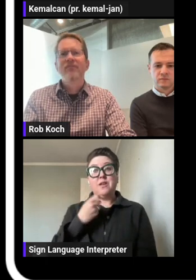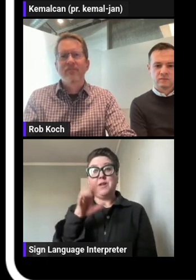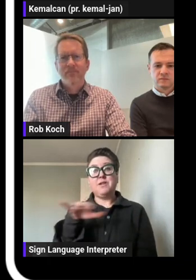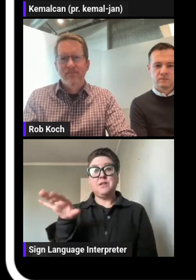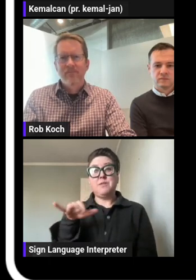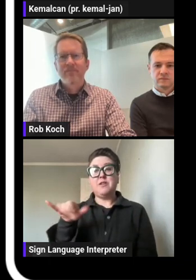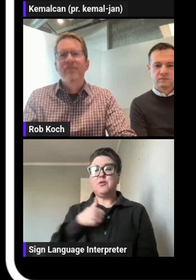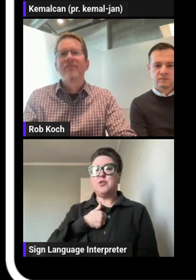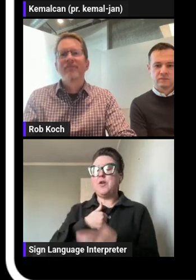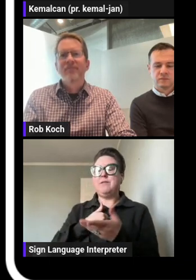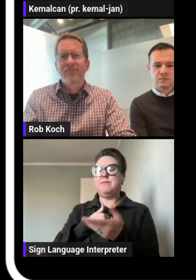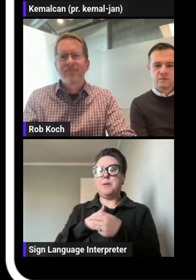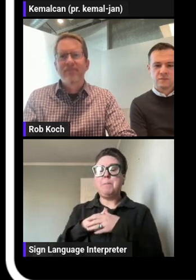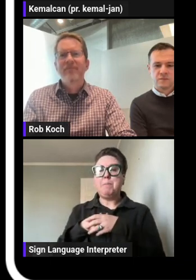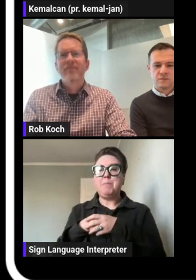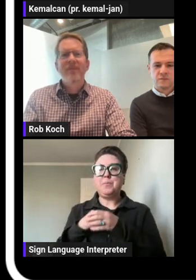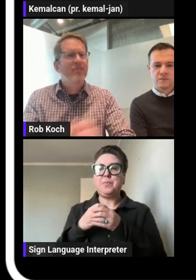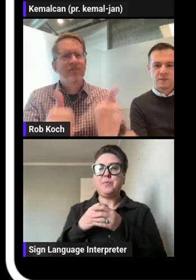Sorry, yes. Mm-hmm.